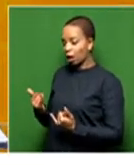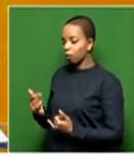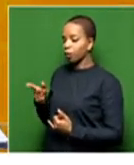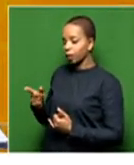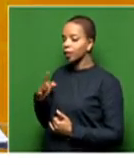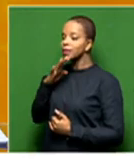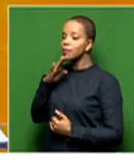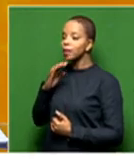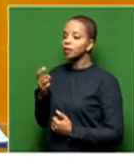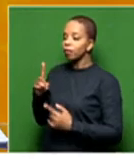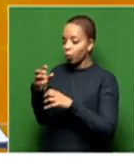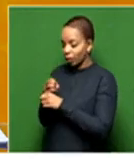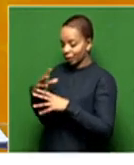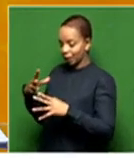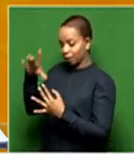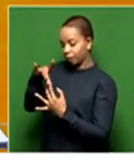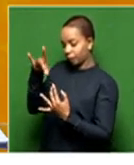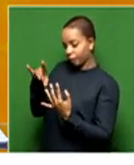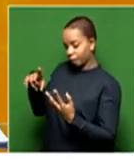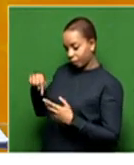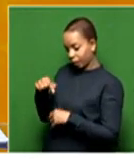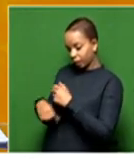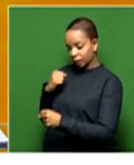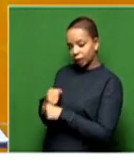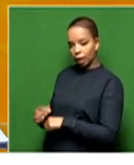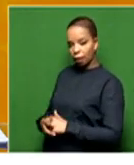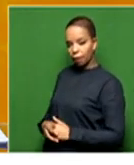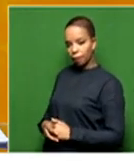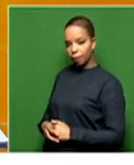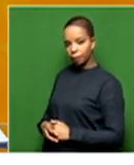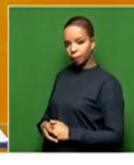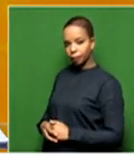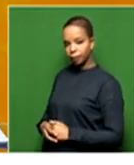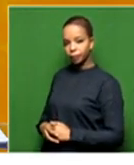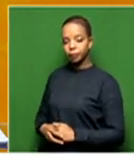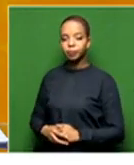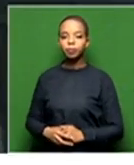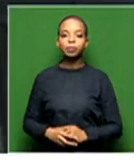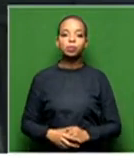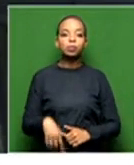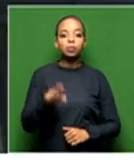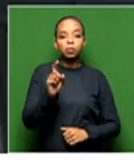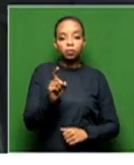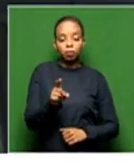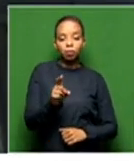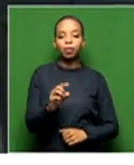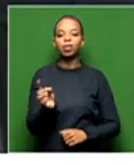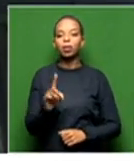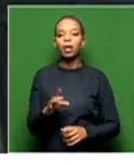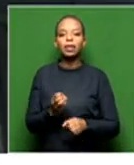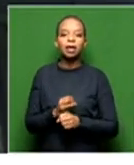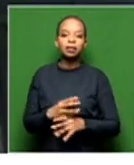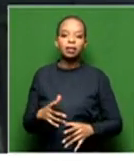selected to exhibit this year? Okay, so this startup is very, this summit is very important for this